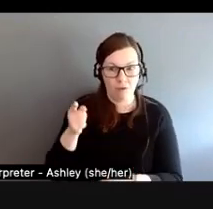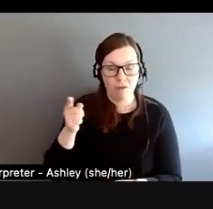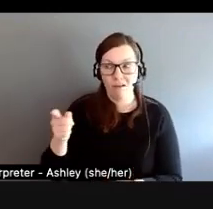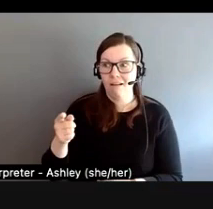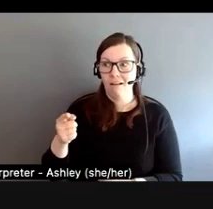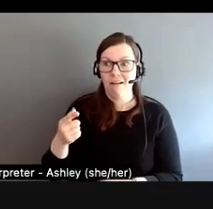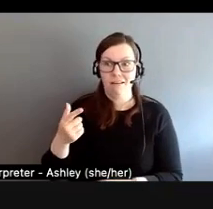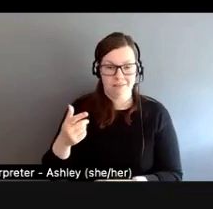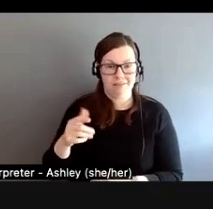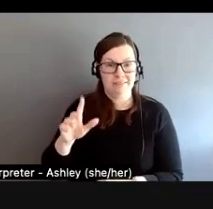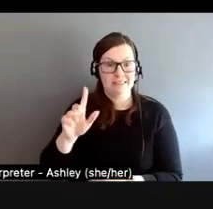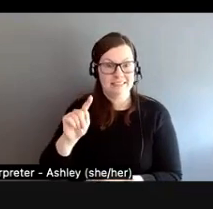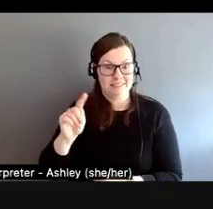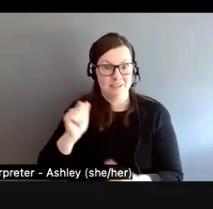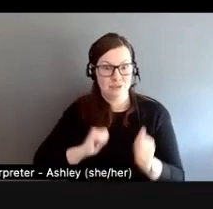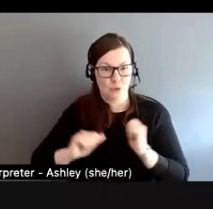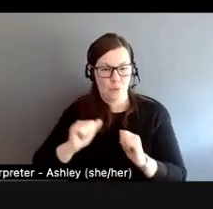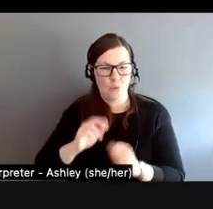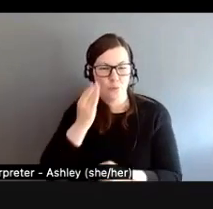by Kate Bush.